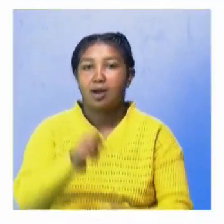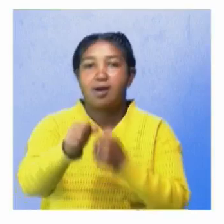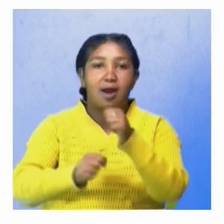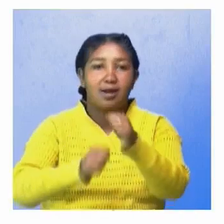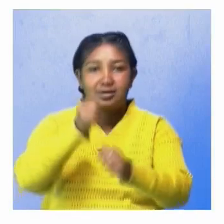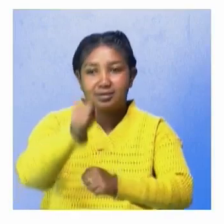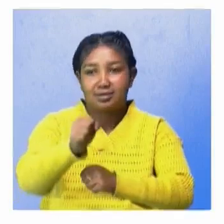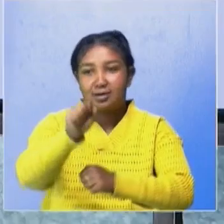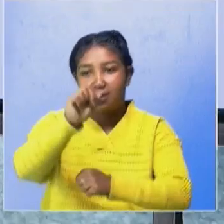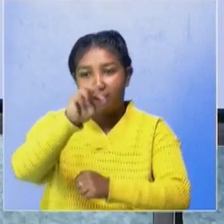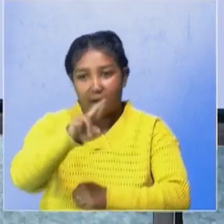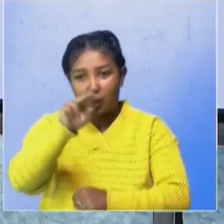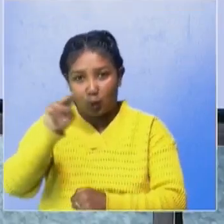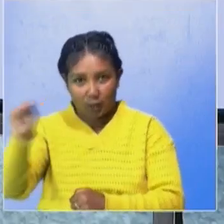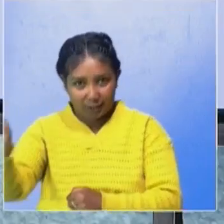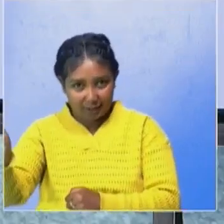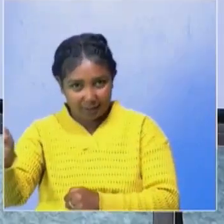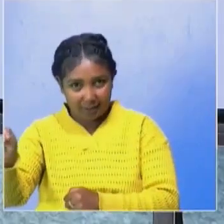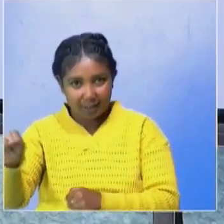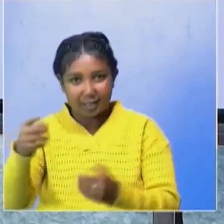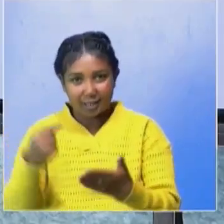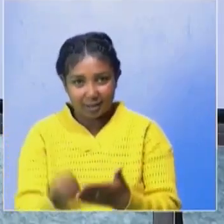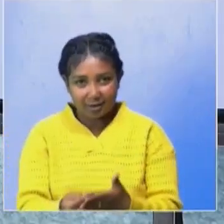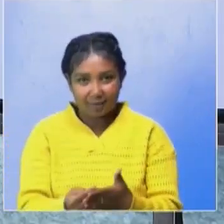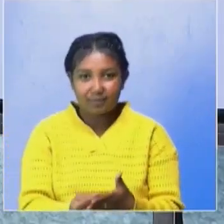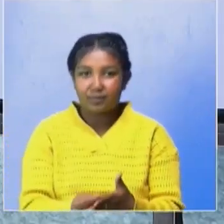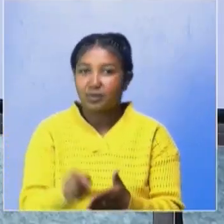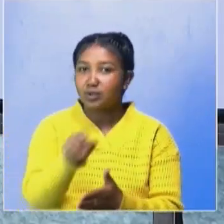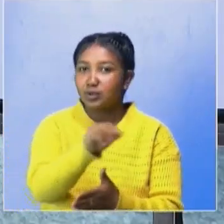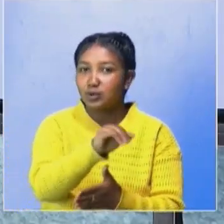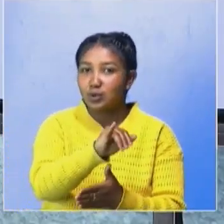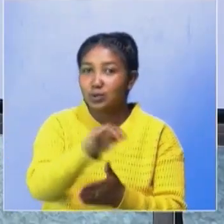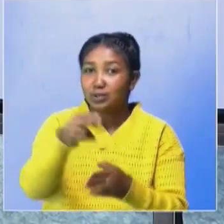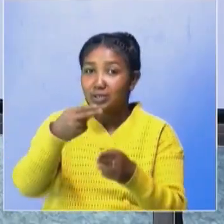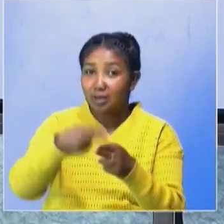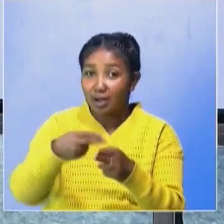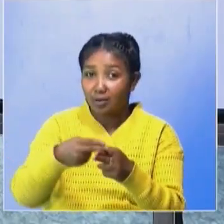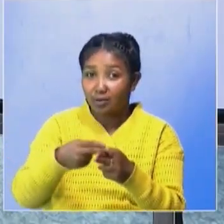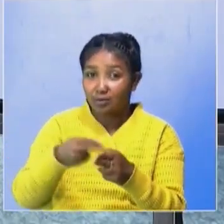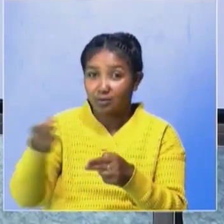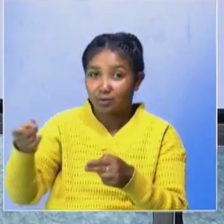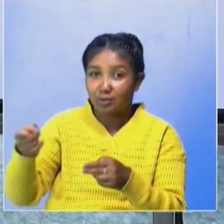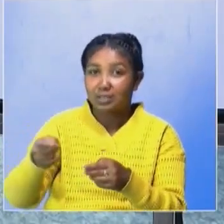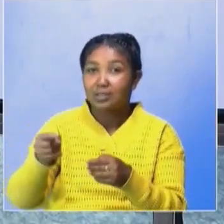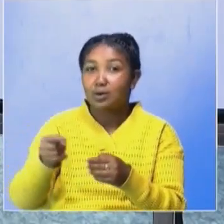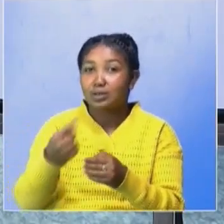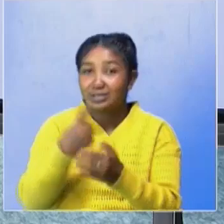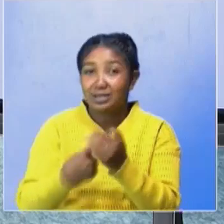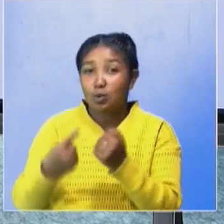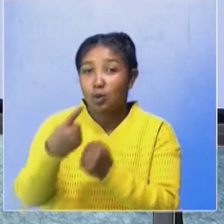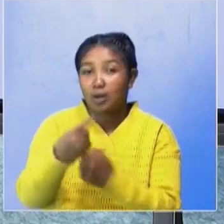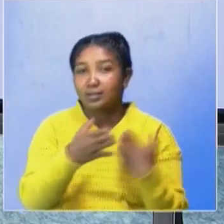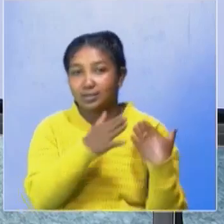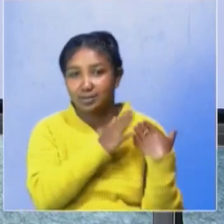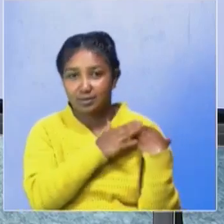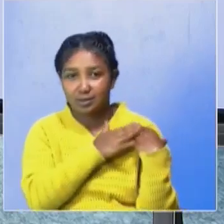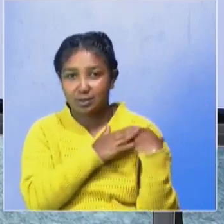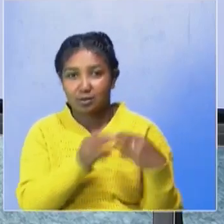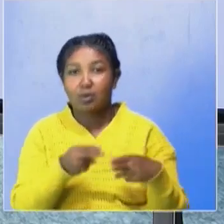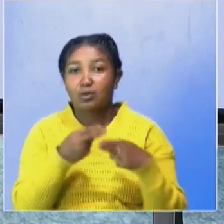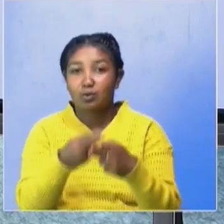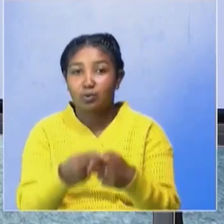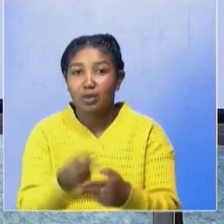So when we come to here, those pronouns are singular subjects. What's I